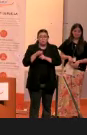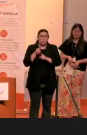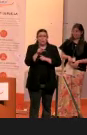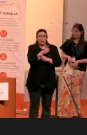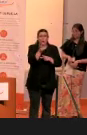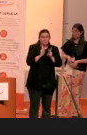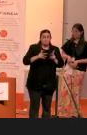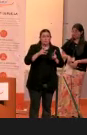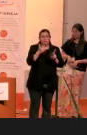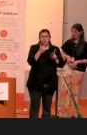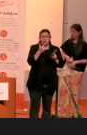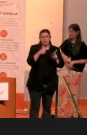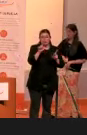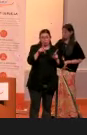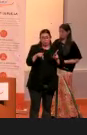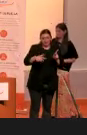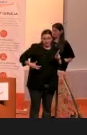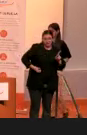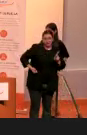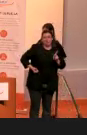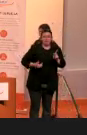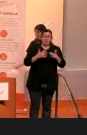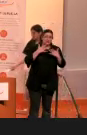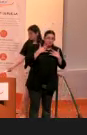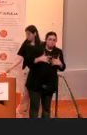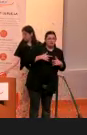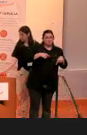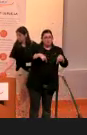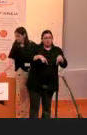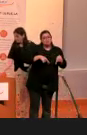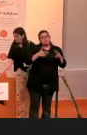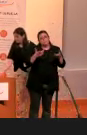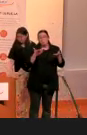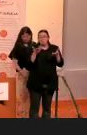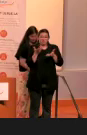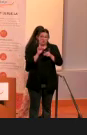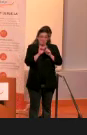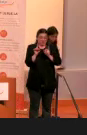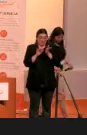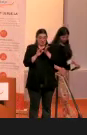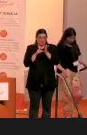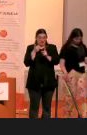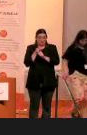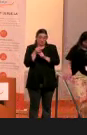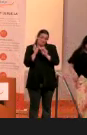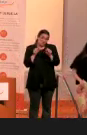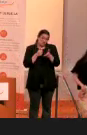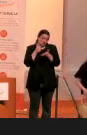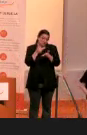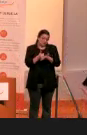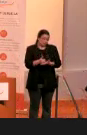but it's another way of working with this.